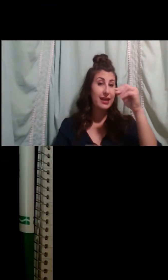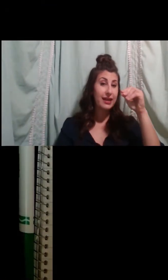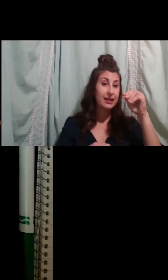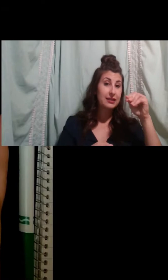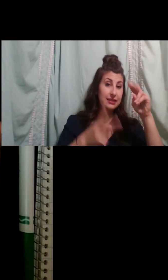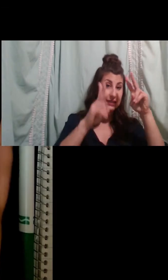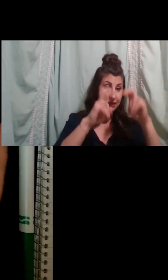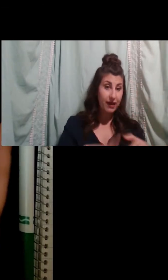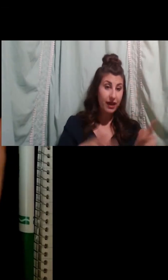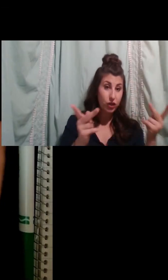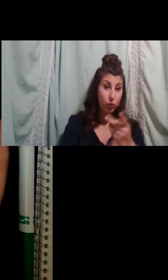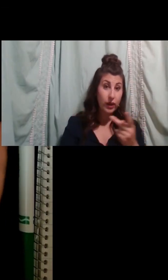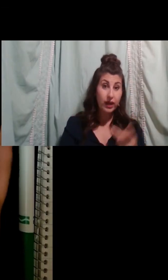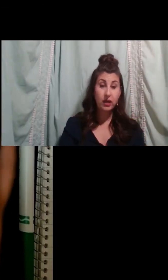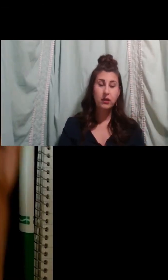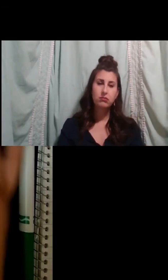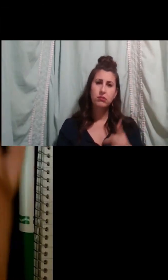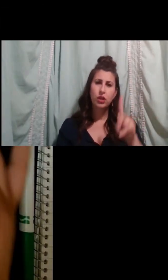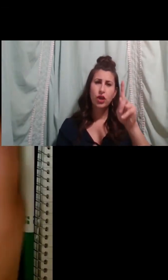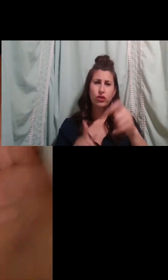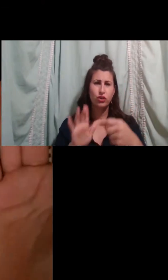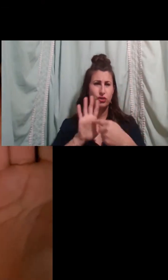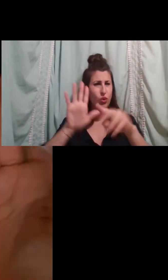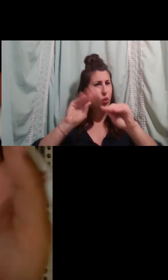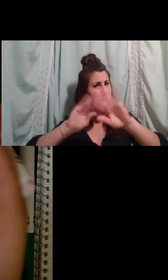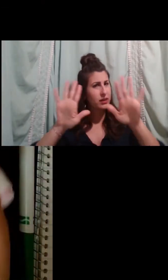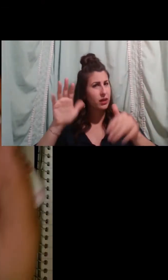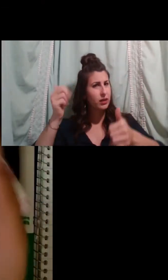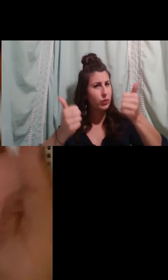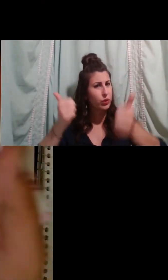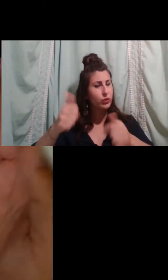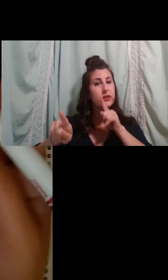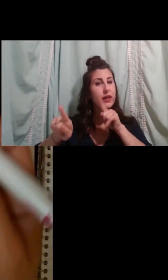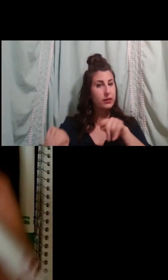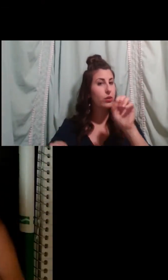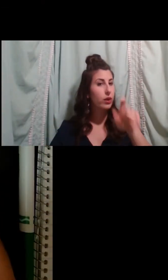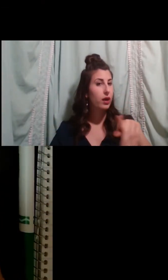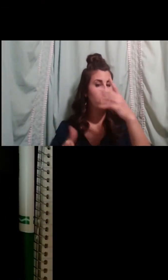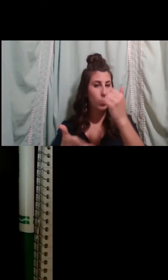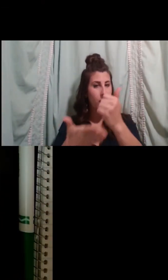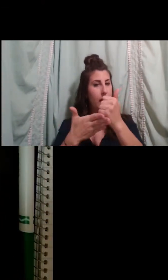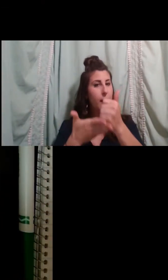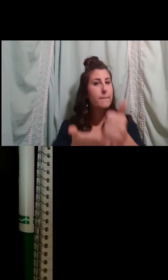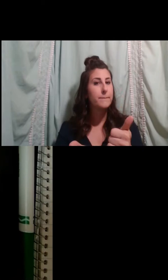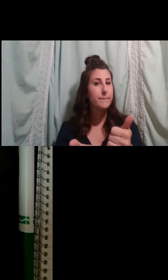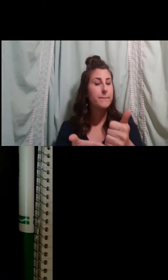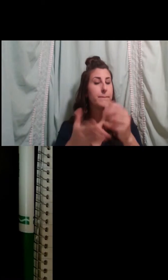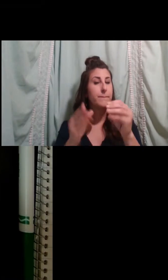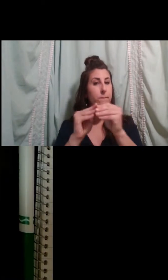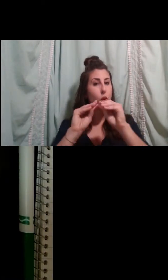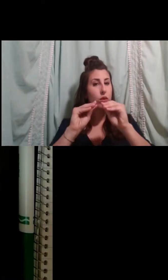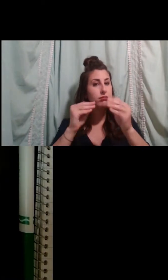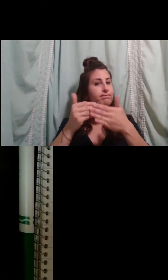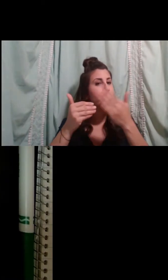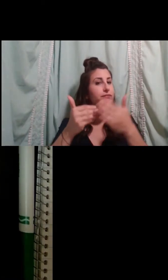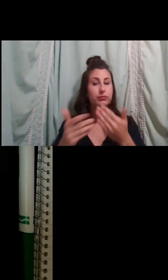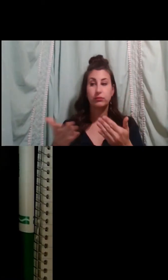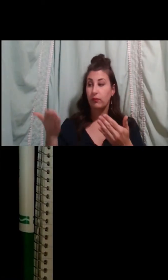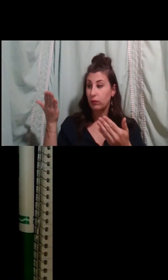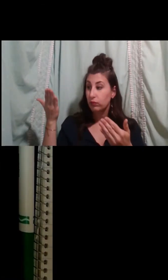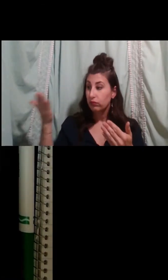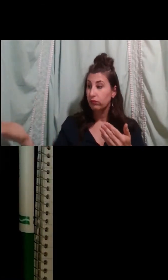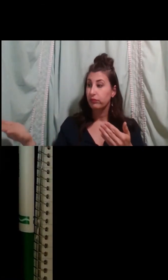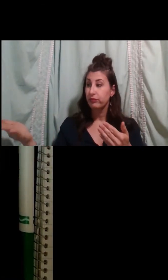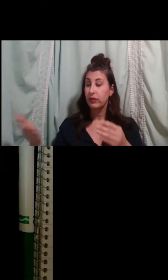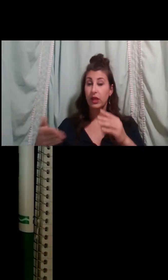and evaluate, distinctly show me which your answers for that. It'll help make it easier. All right,